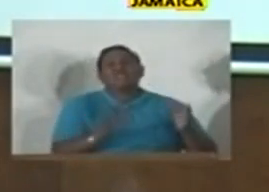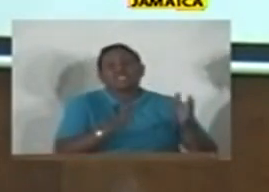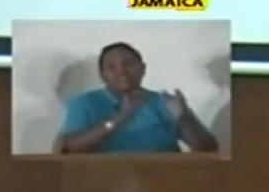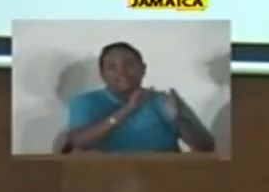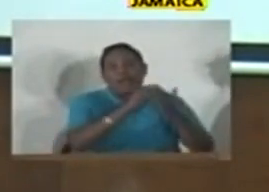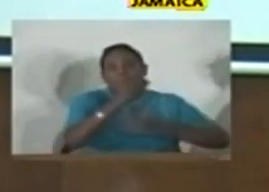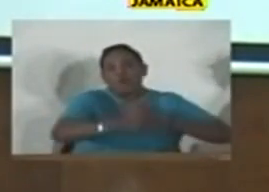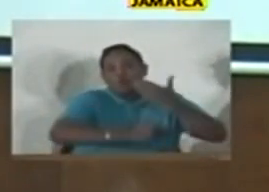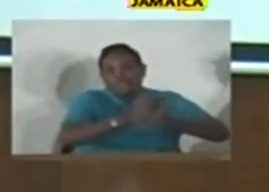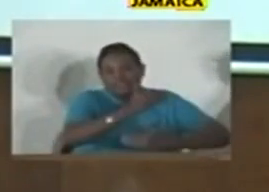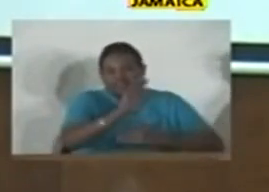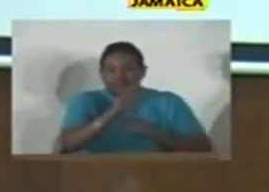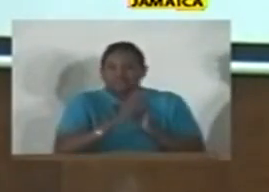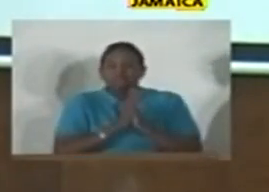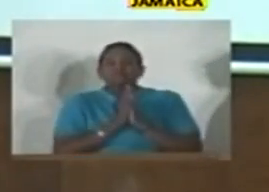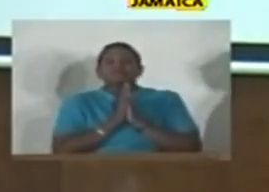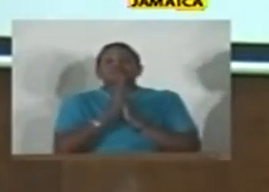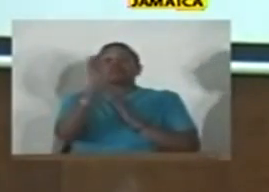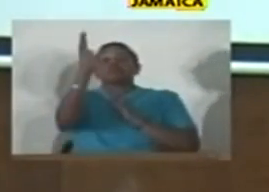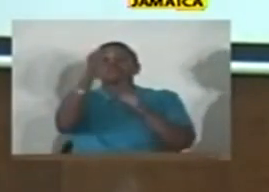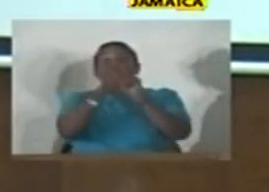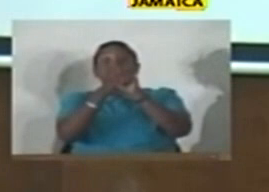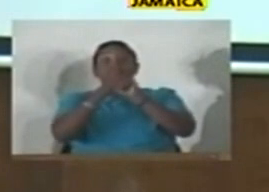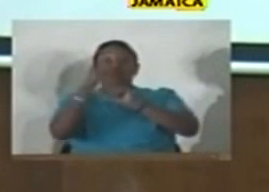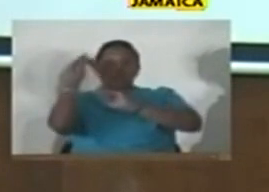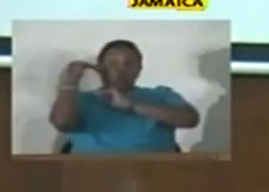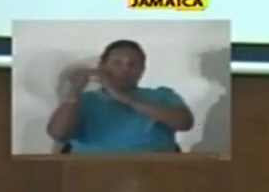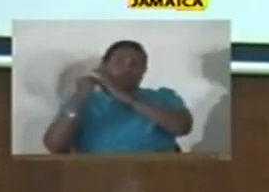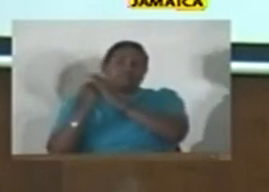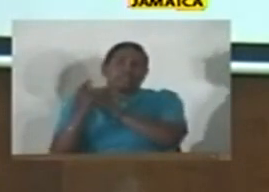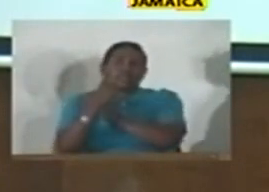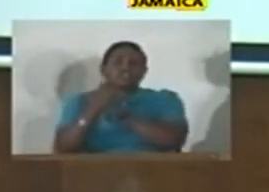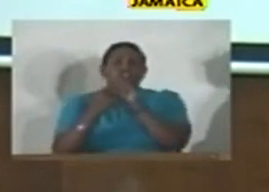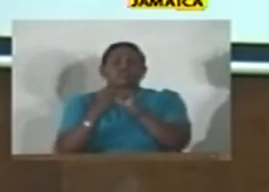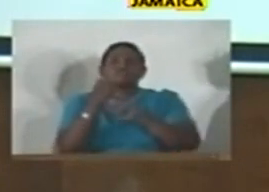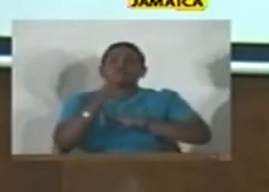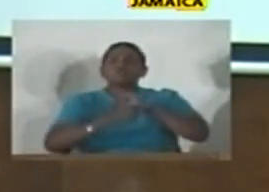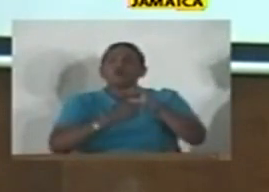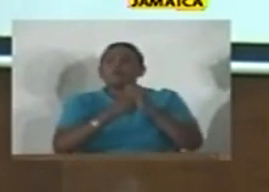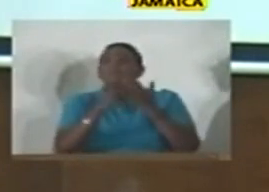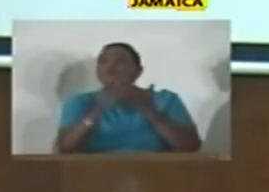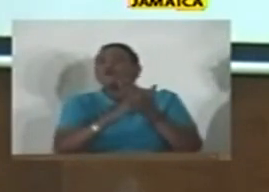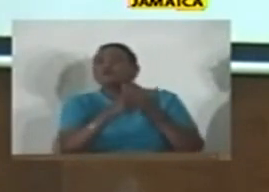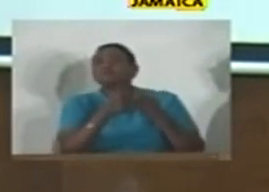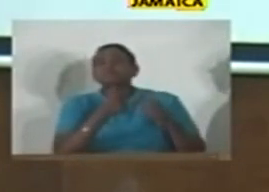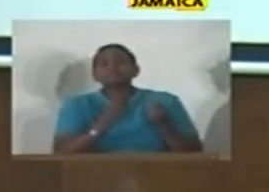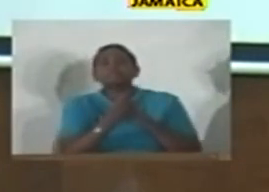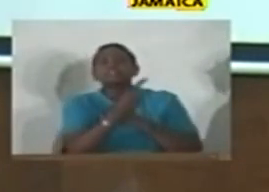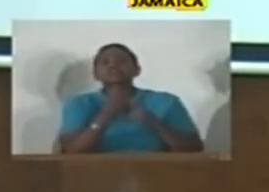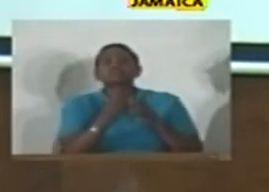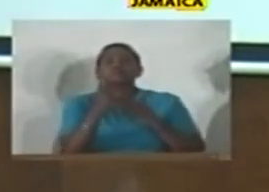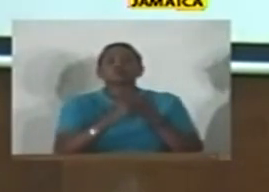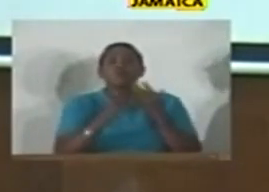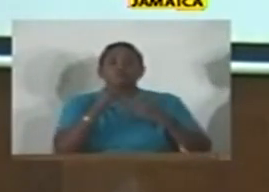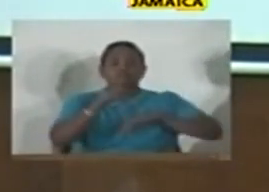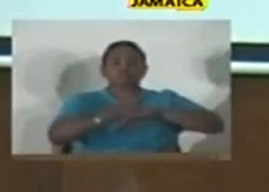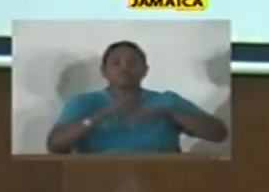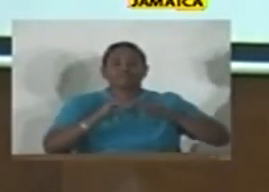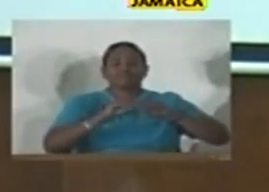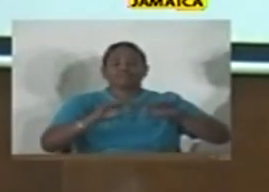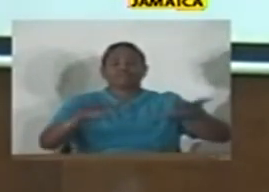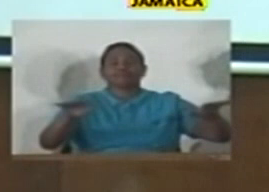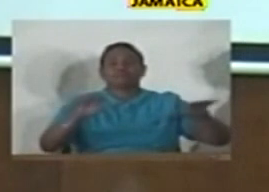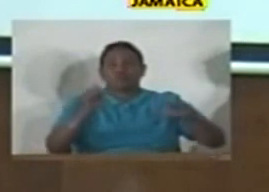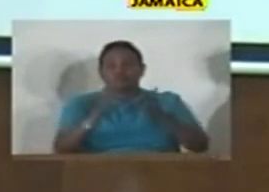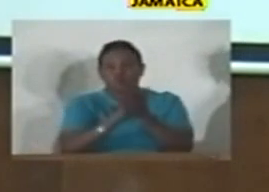Mr. Speaker, it is hoped that by next year the program can be expanded to the rest of the schools in the parish.